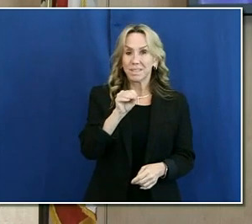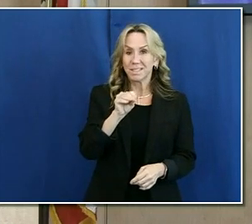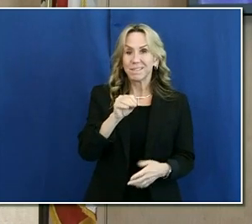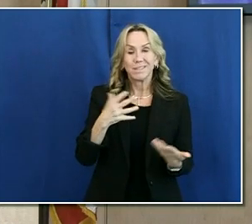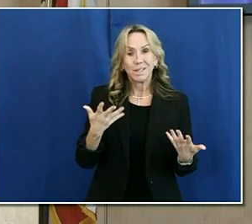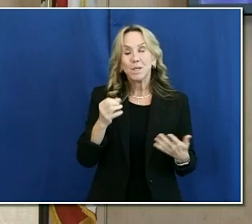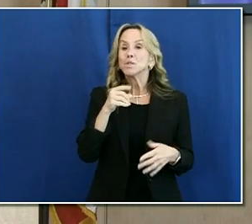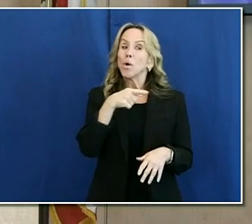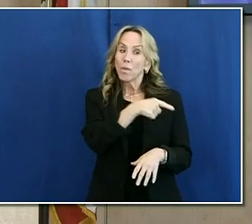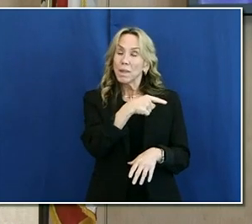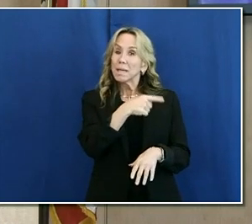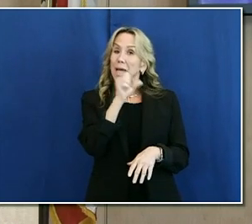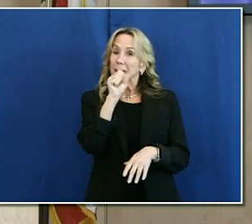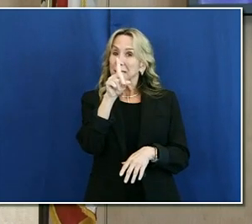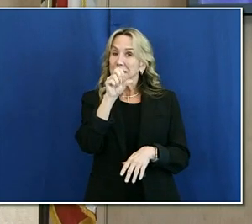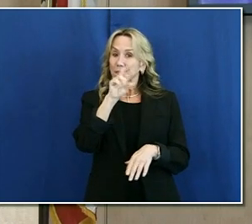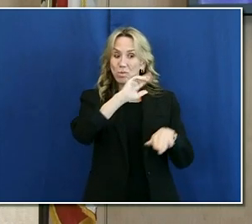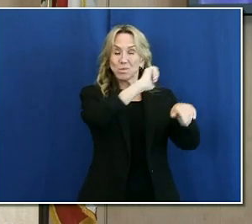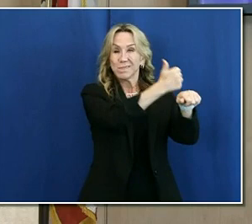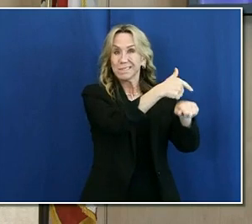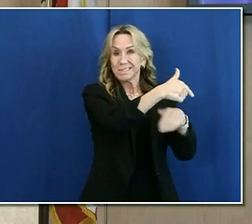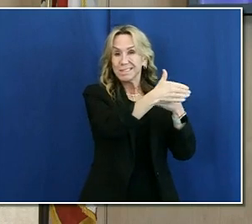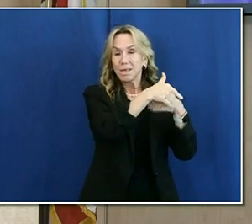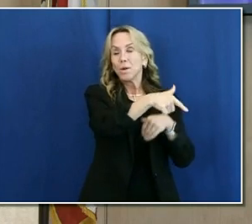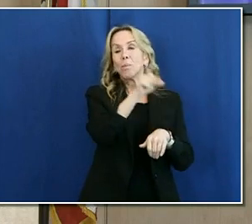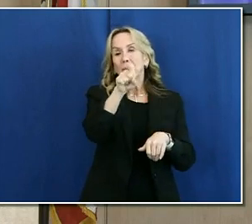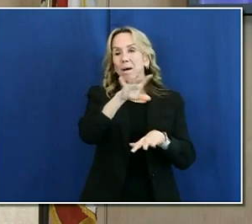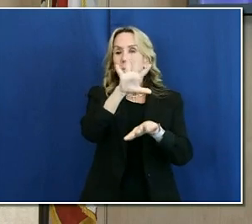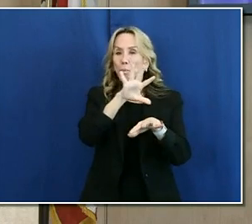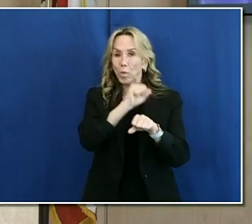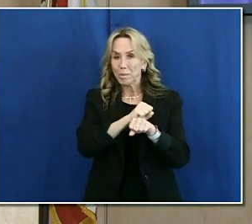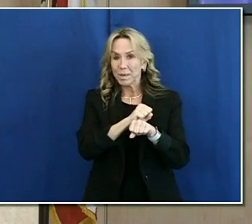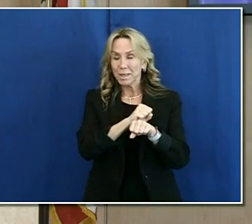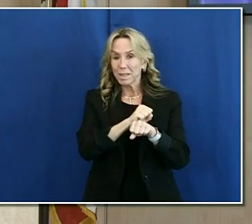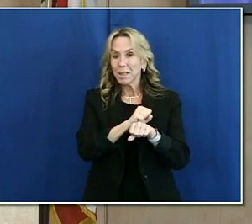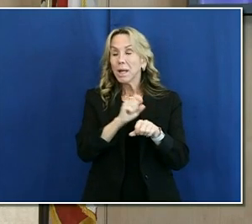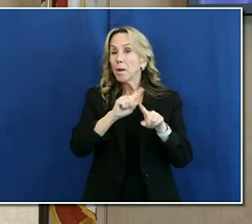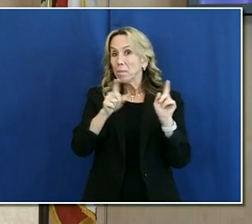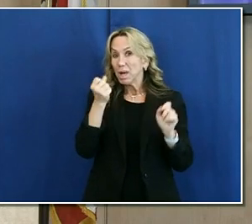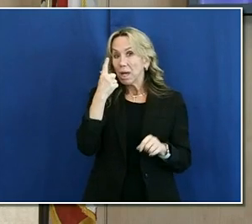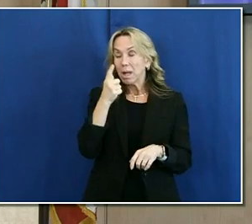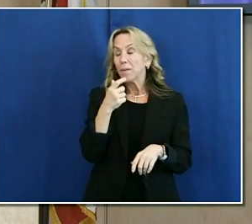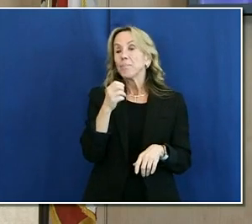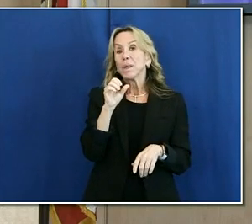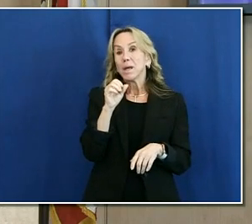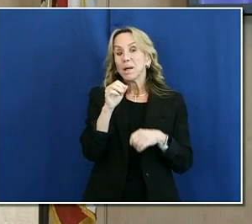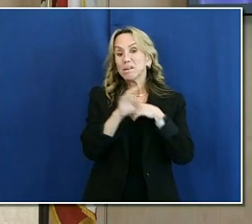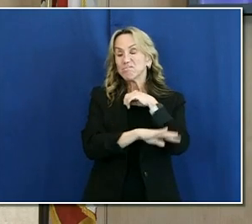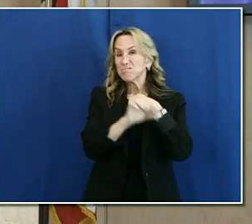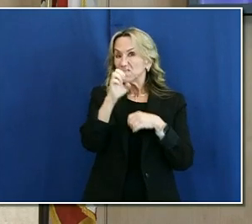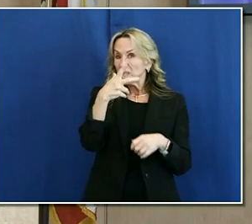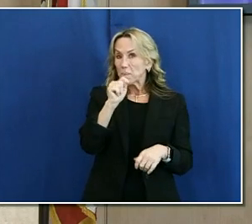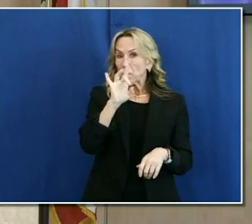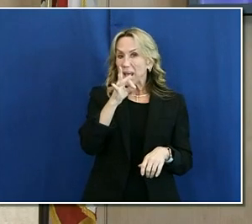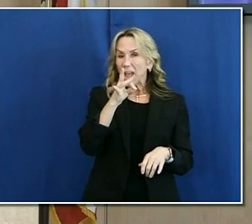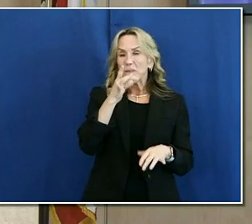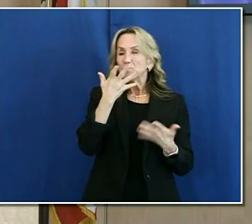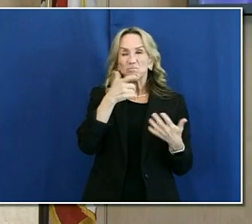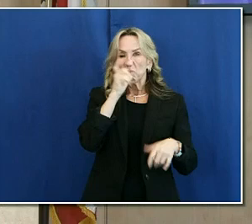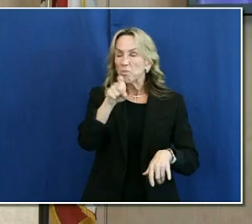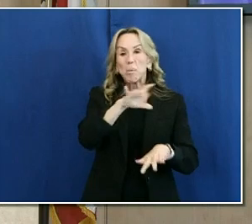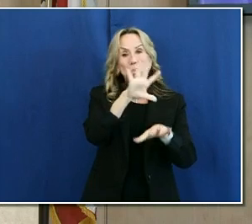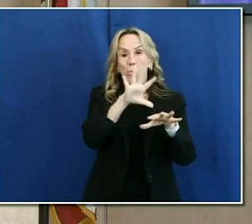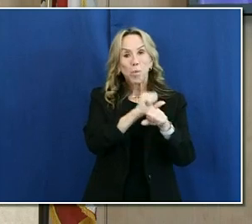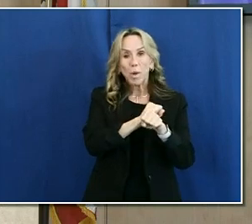an appointment site, but that will be converted on September 8th to a walk-up site to make it even easier for students